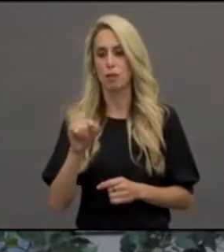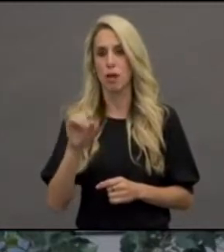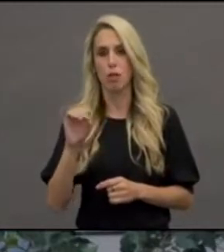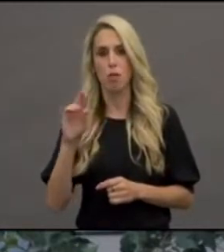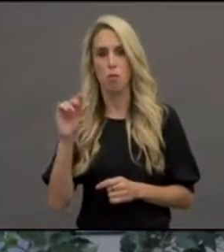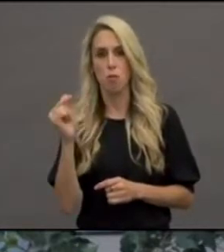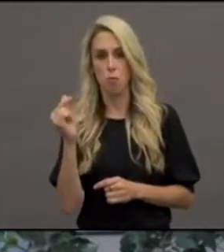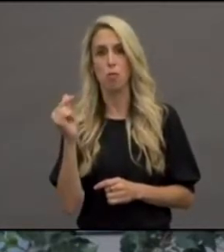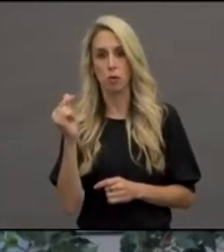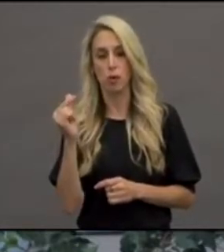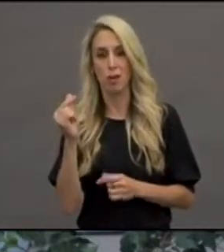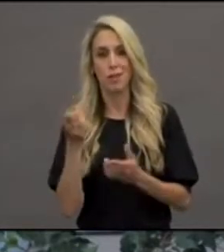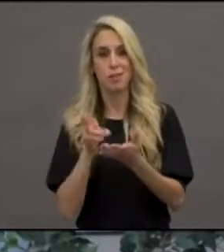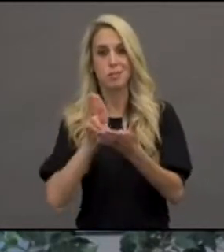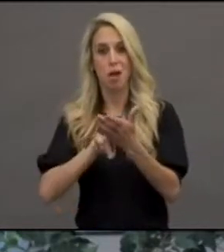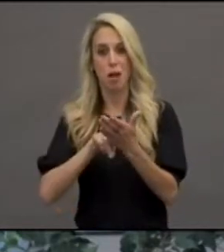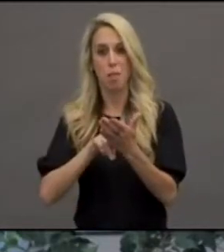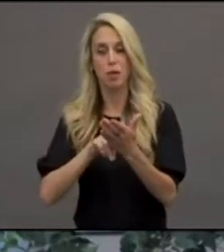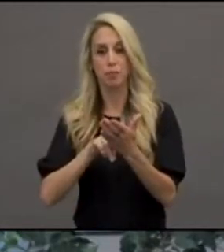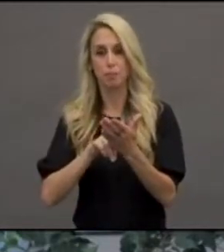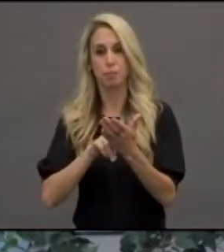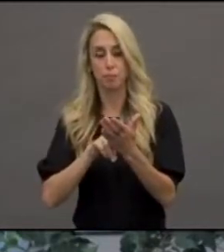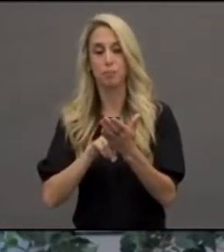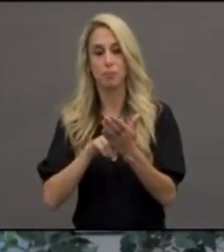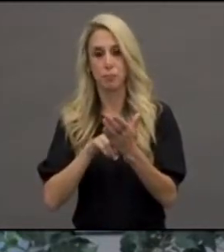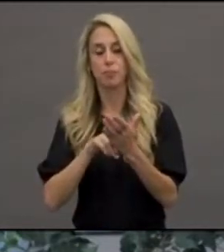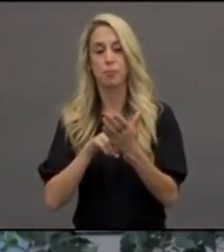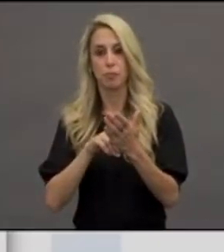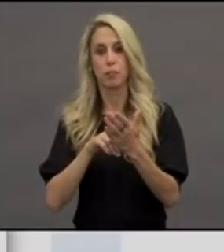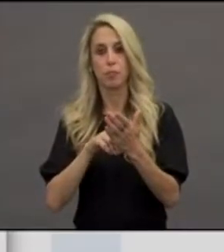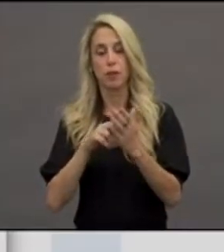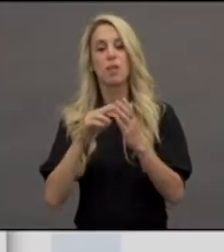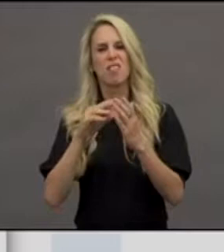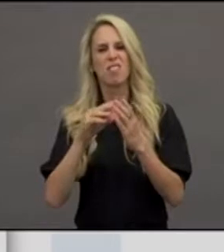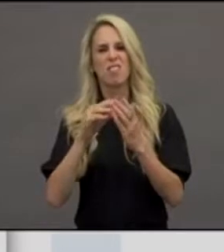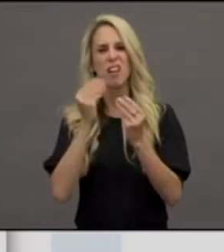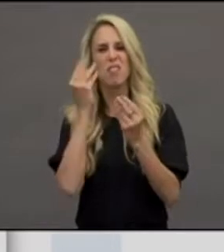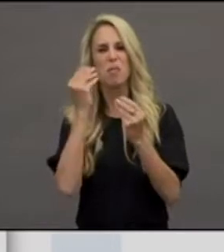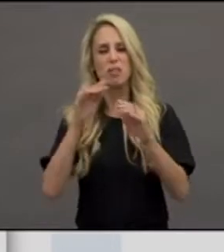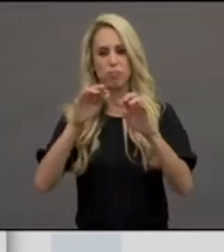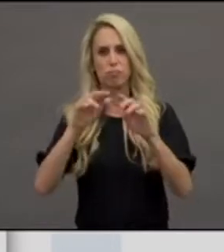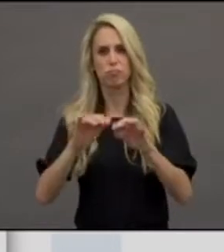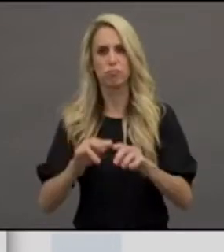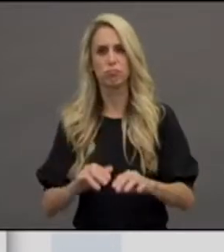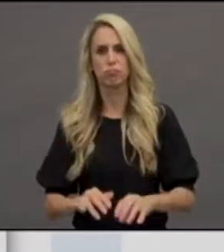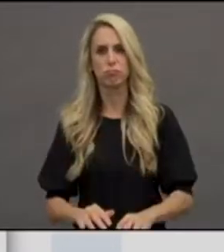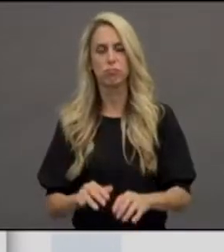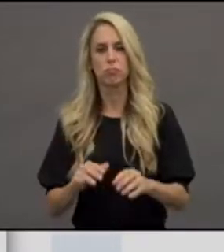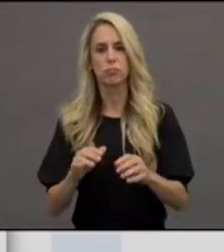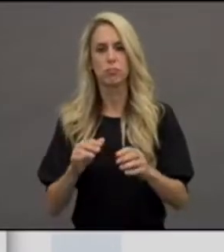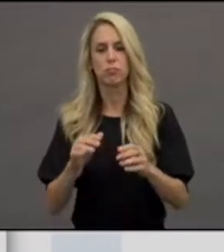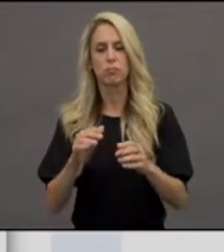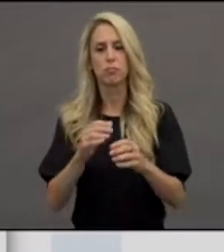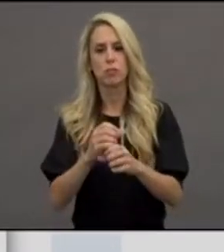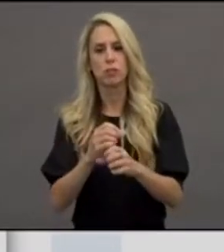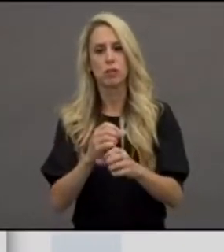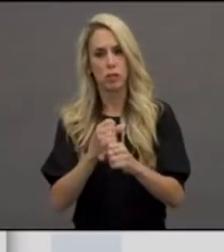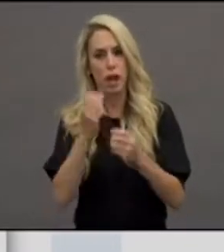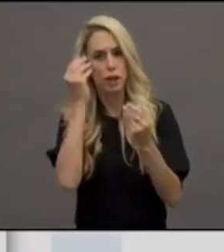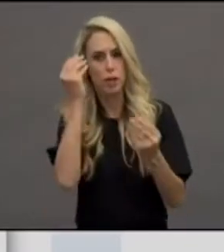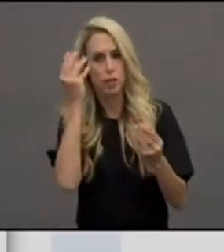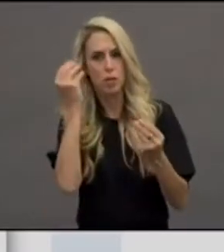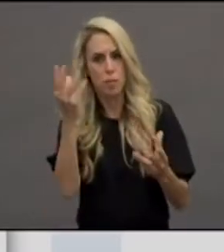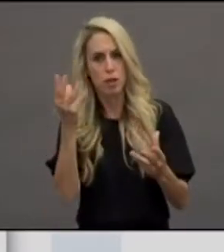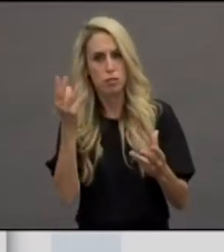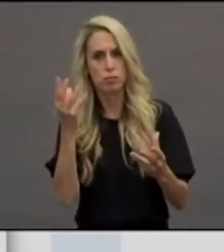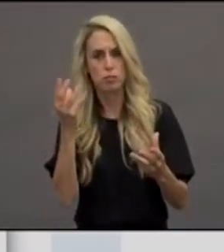alertscc.org, sign up, fill out the information to get information